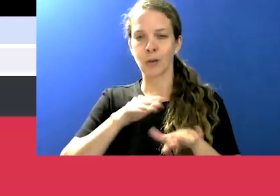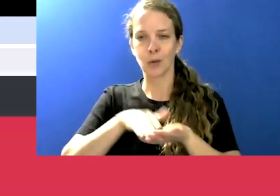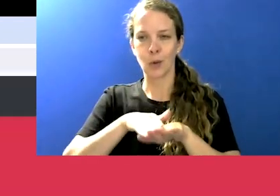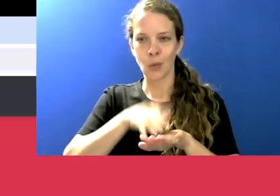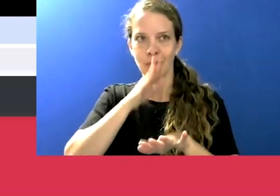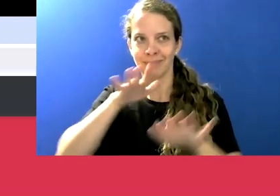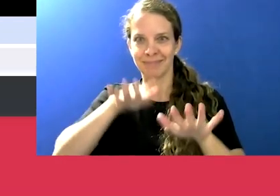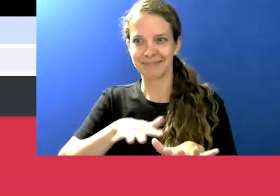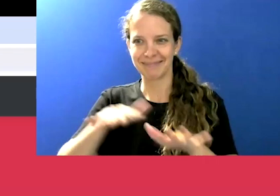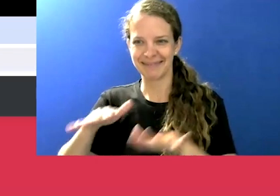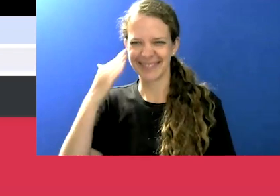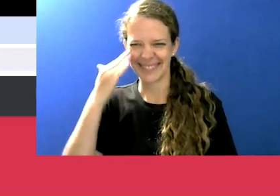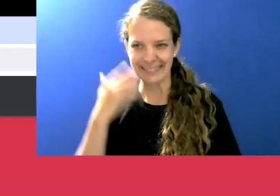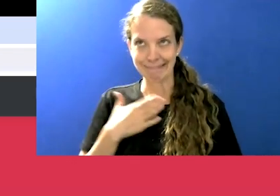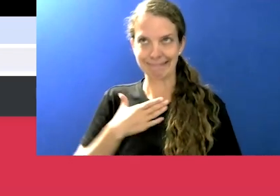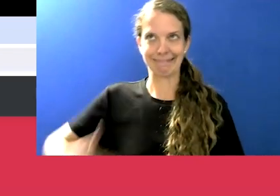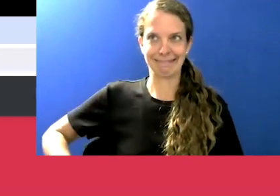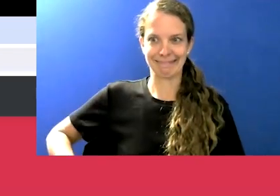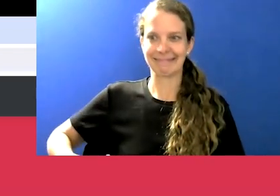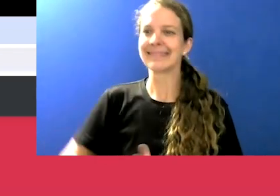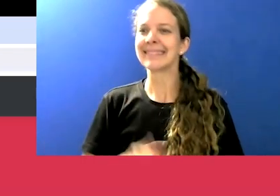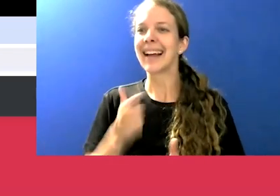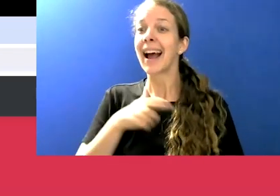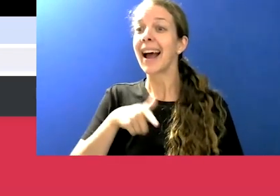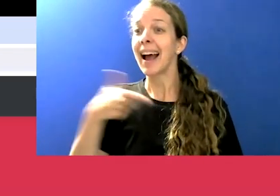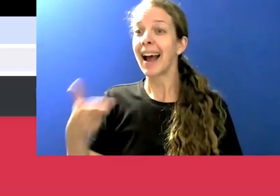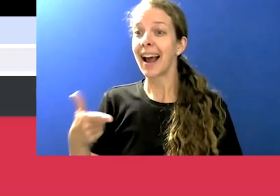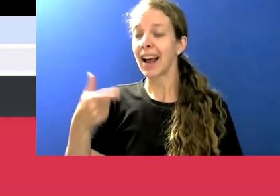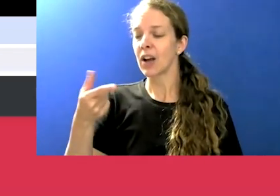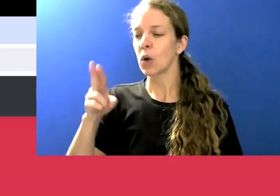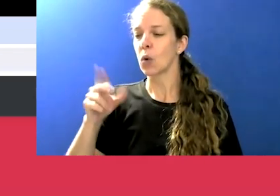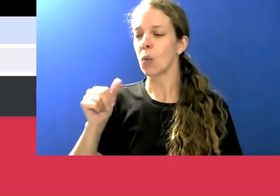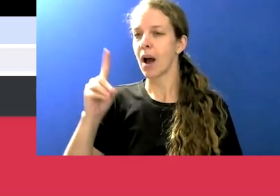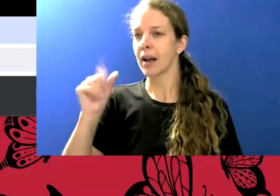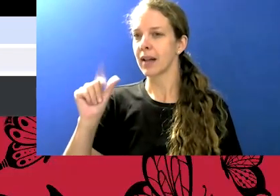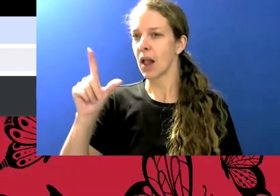Awesome. Then I'll go ahead and hand it over to Guadalupe Garcia.